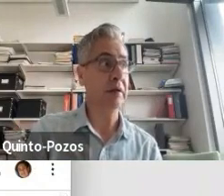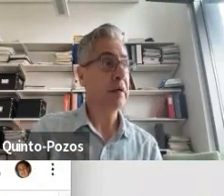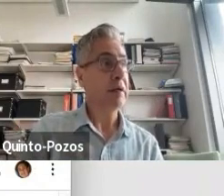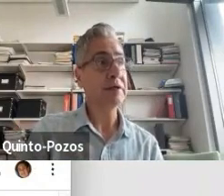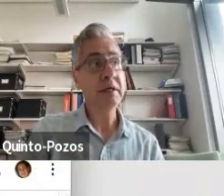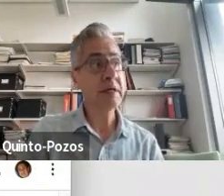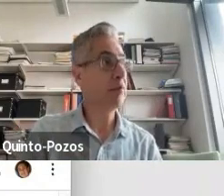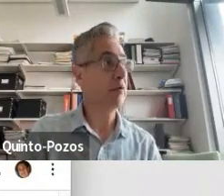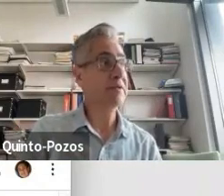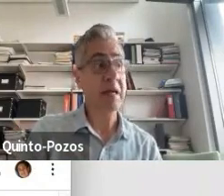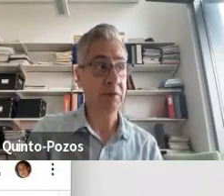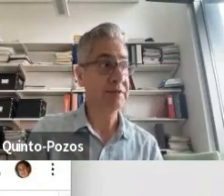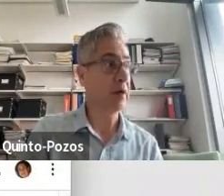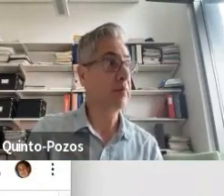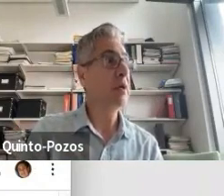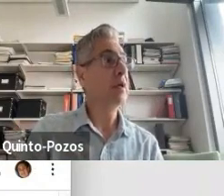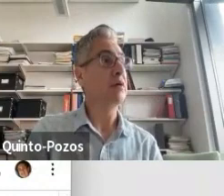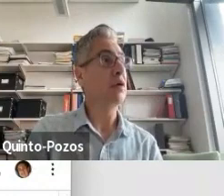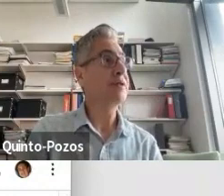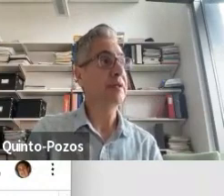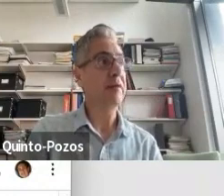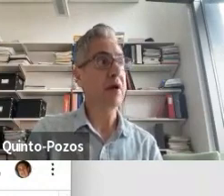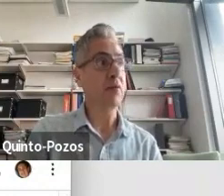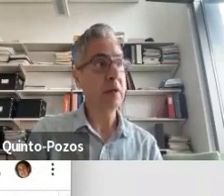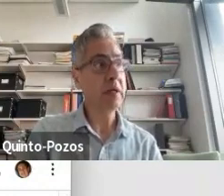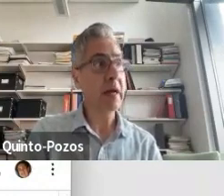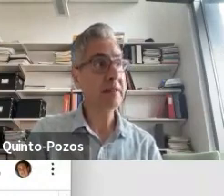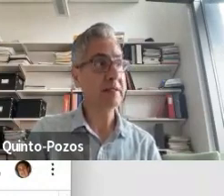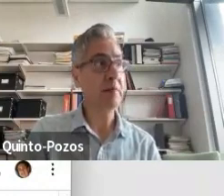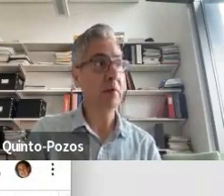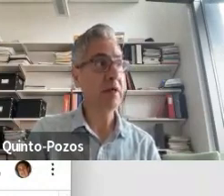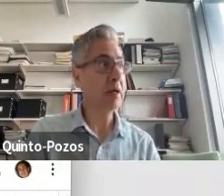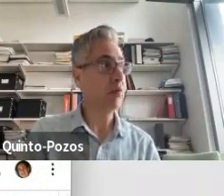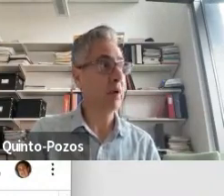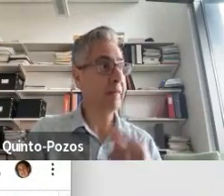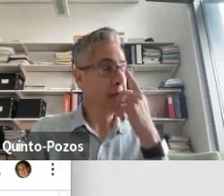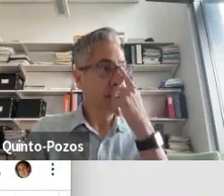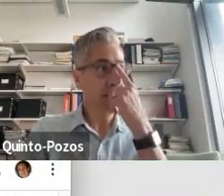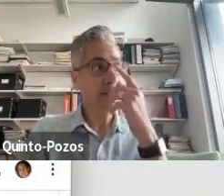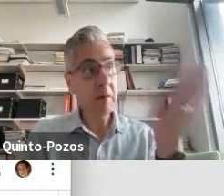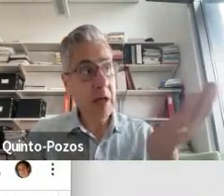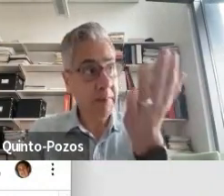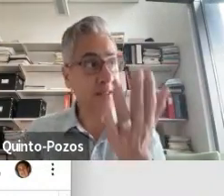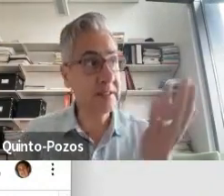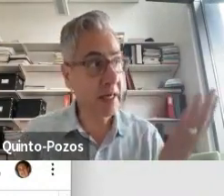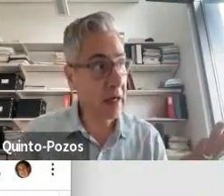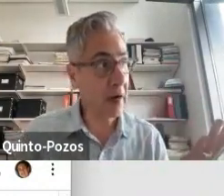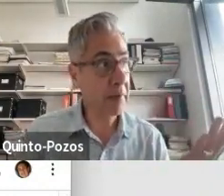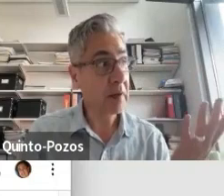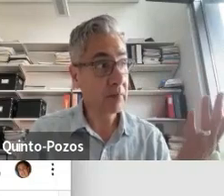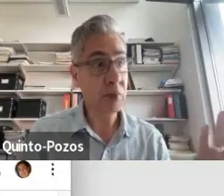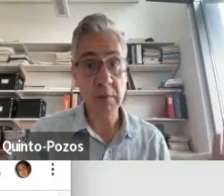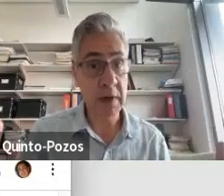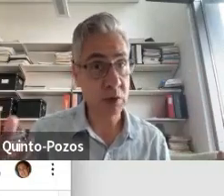style. And here's an example of a table setup. And notice that they've got a really nice example here with this table happens to take